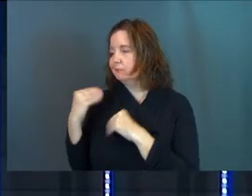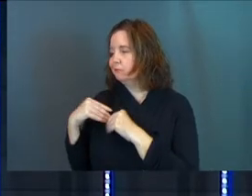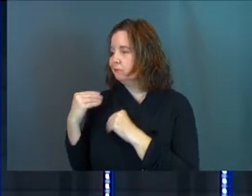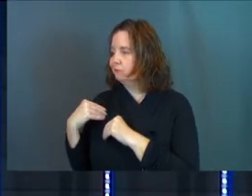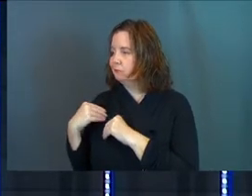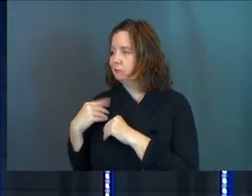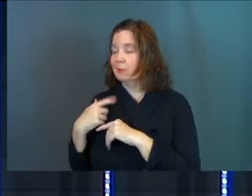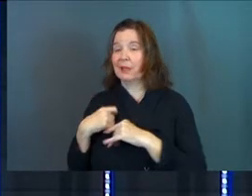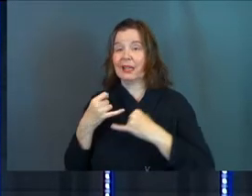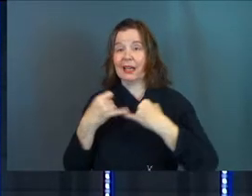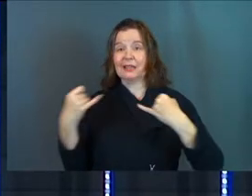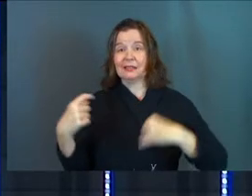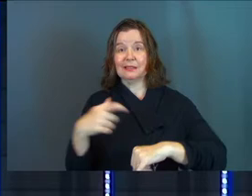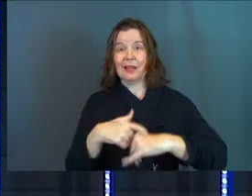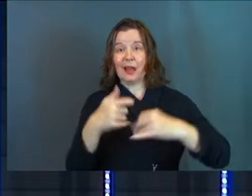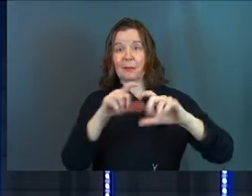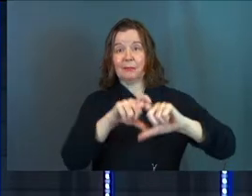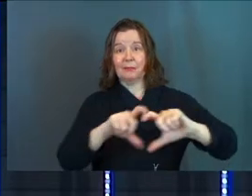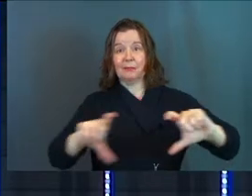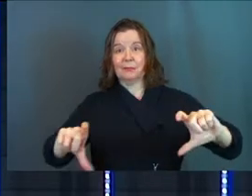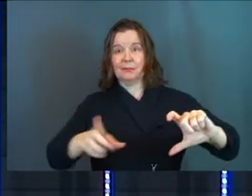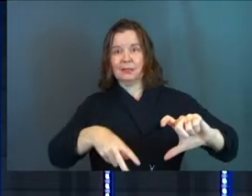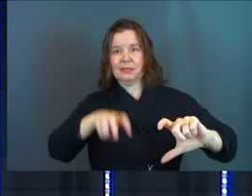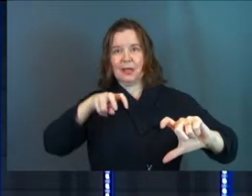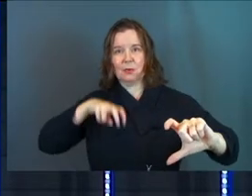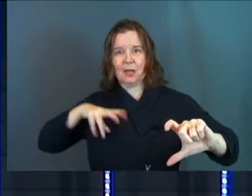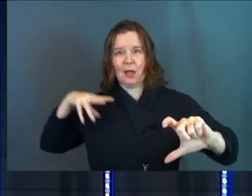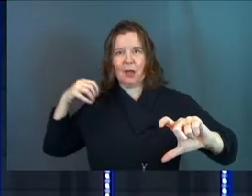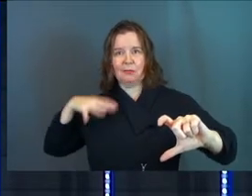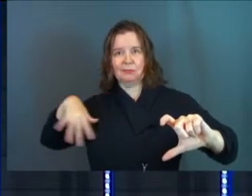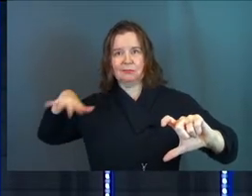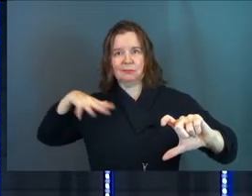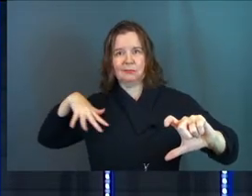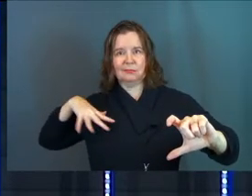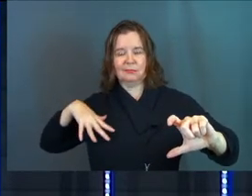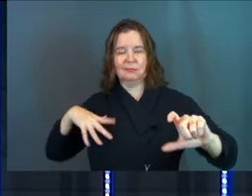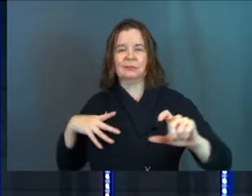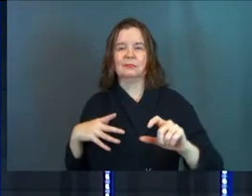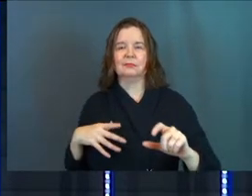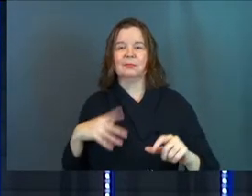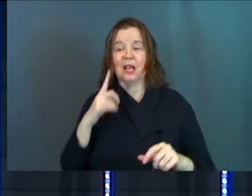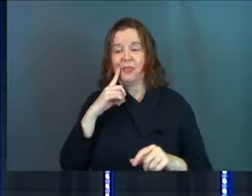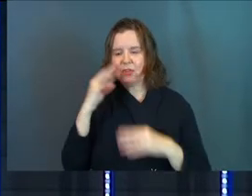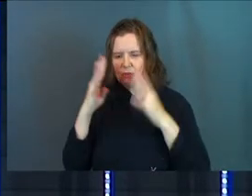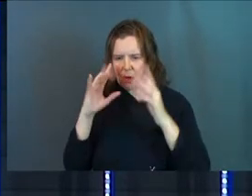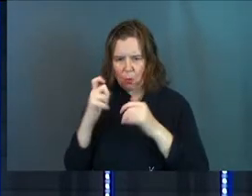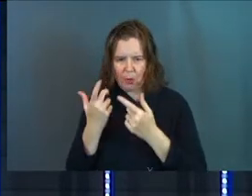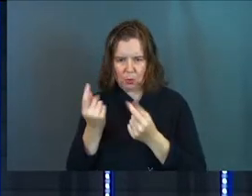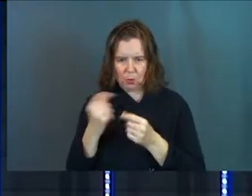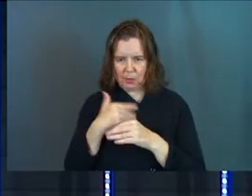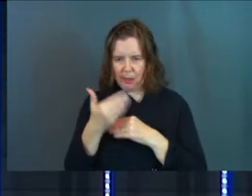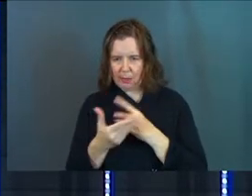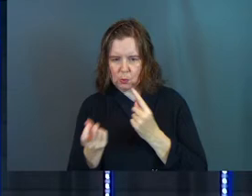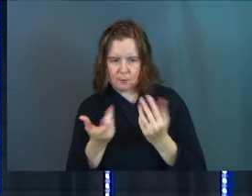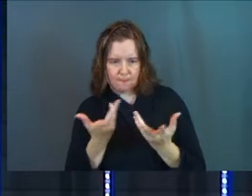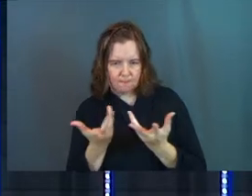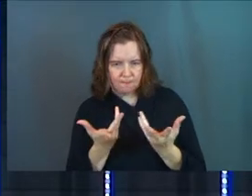lunch, just thinks about you for a little bit, thinks about how creatively, where to take you